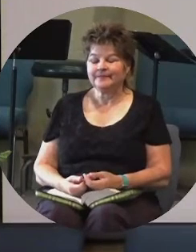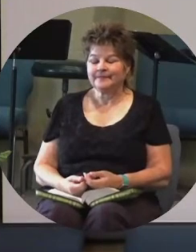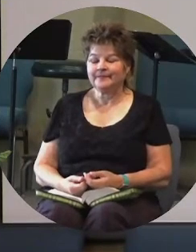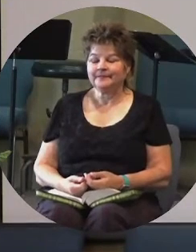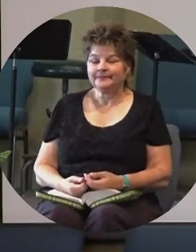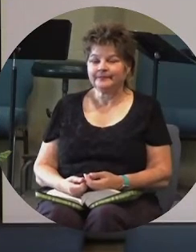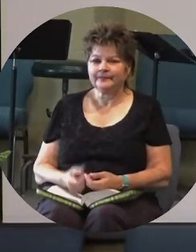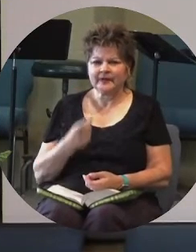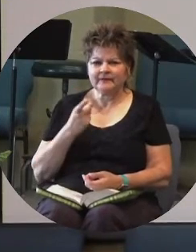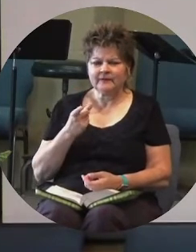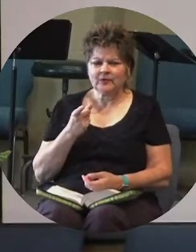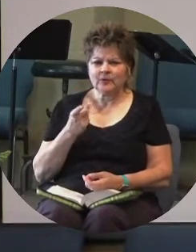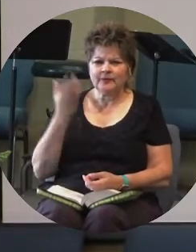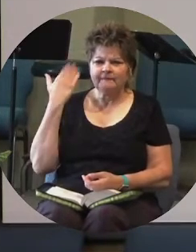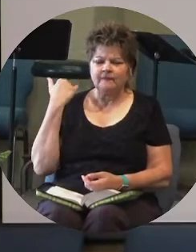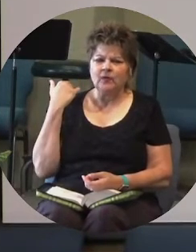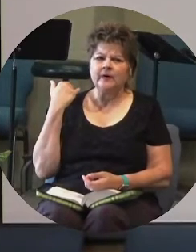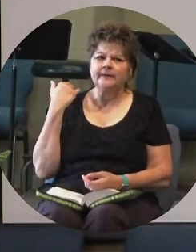Have you ever had to